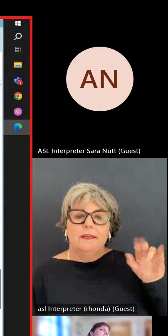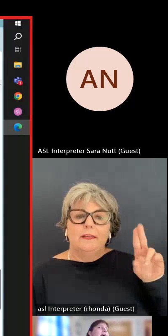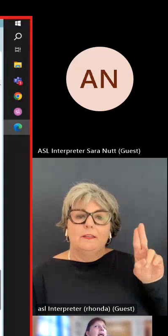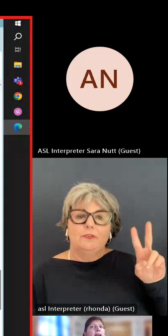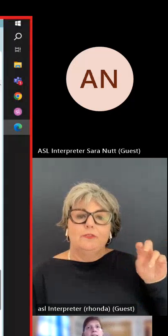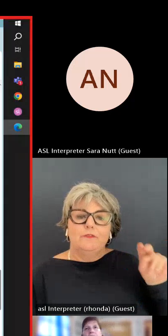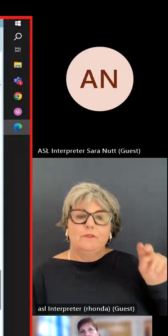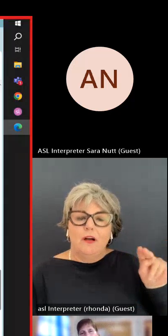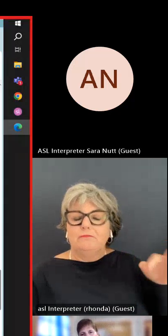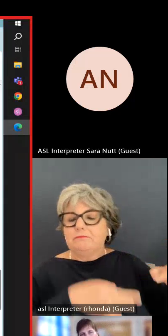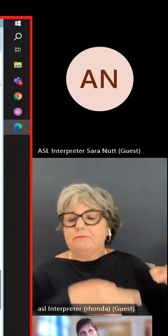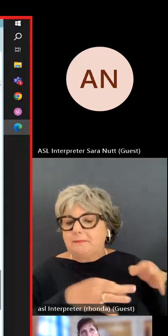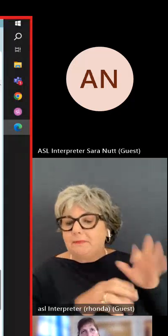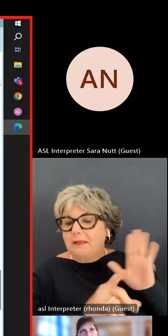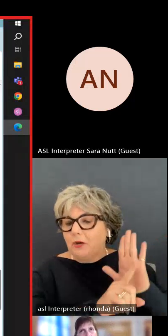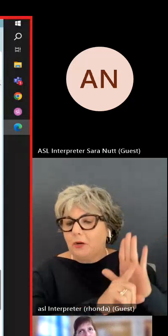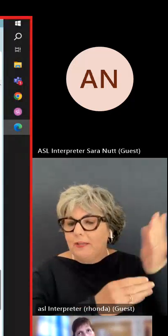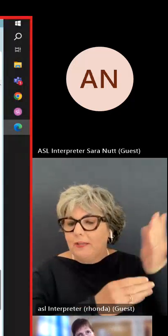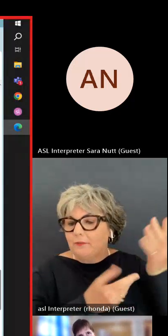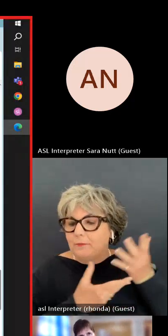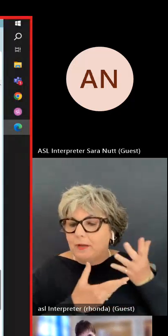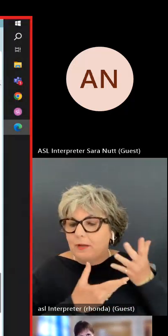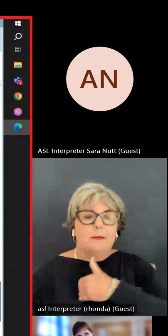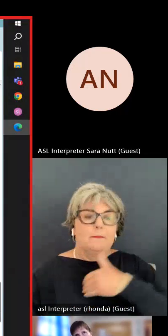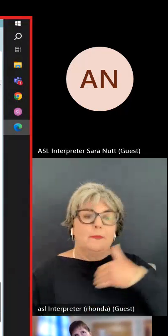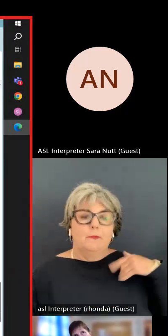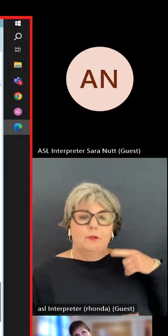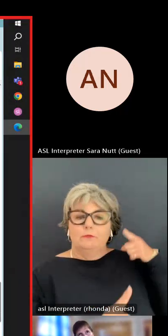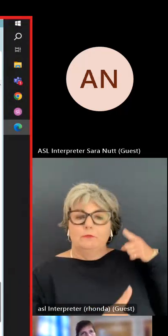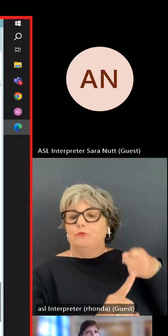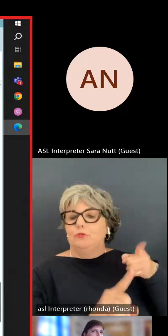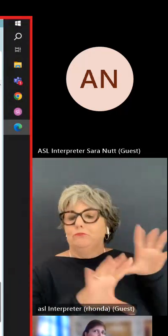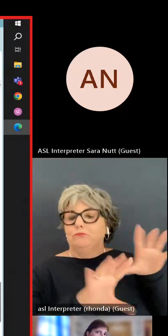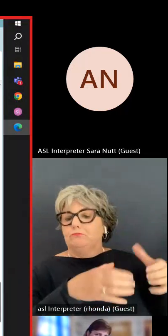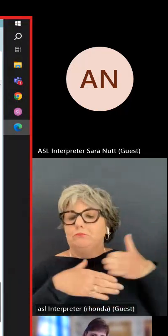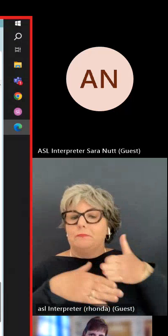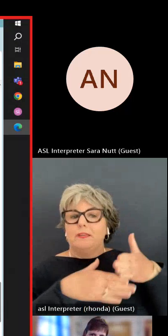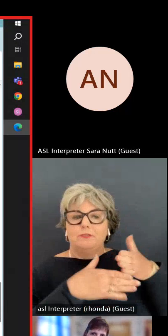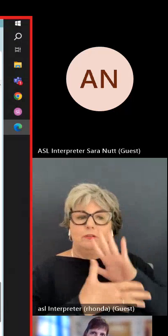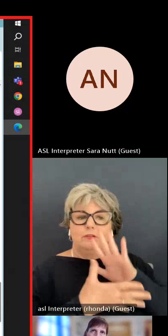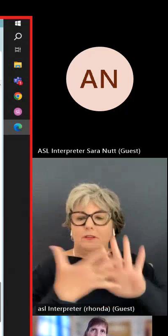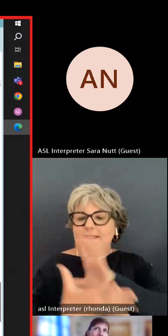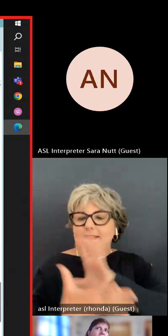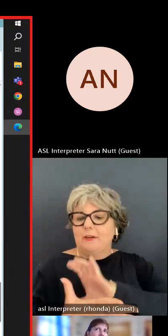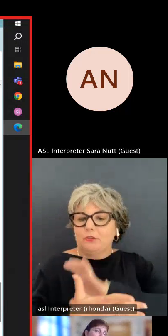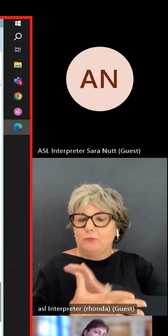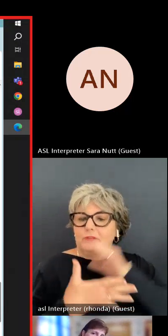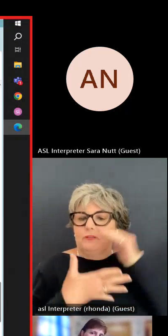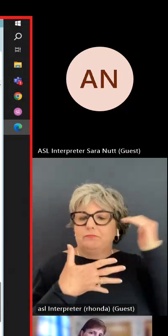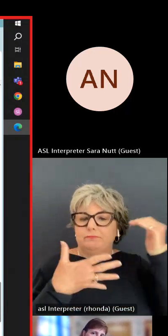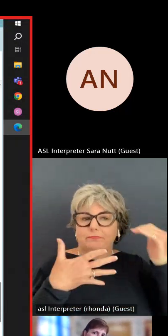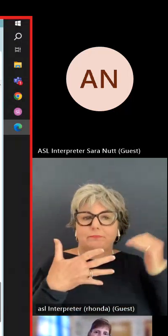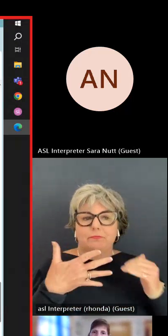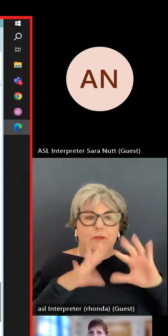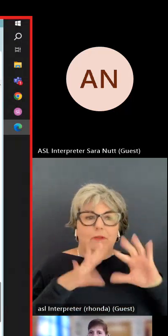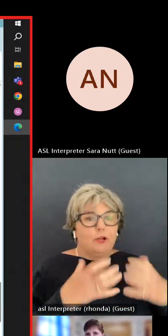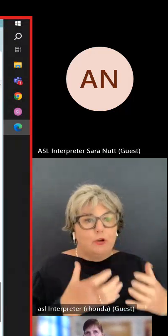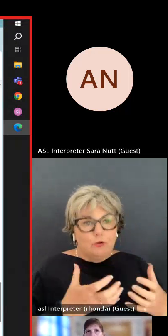her. And Yvonne is a member of a target audience that shares these characteristics. It's a group